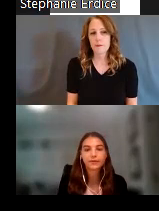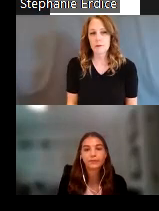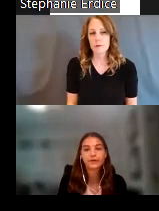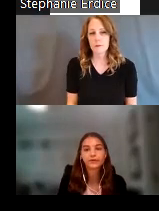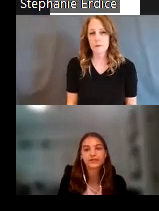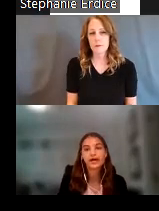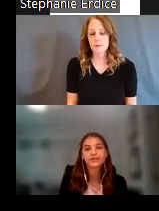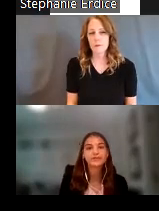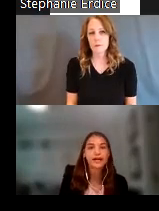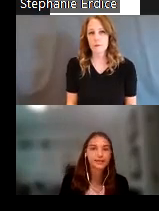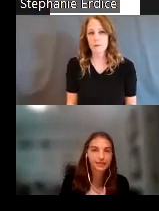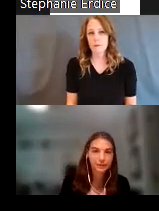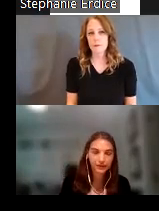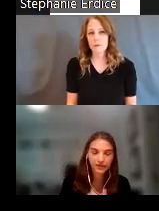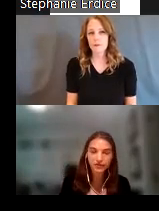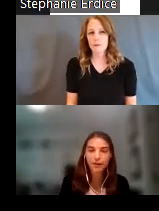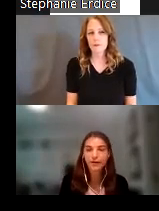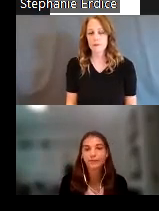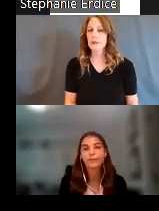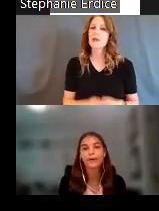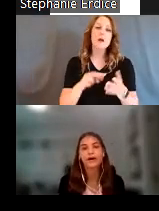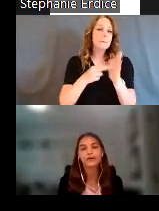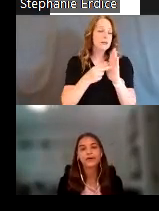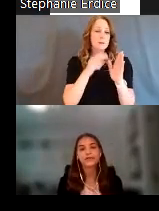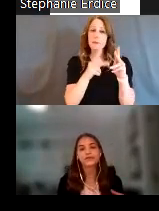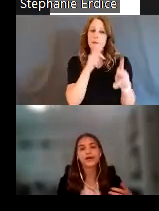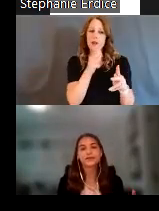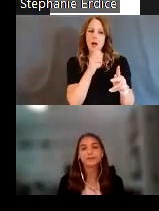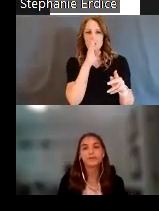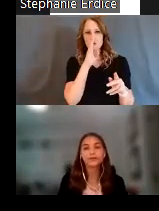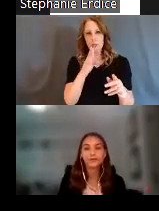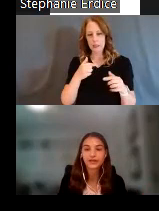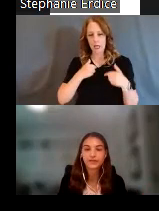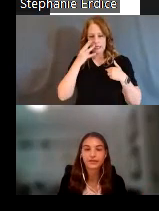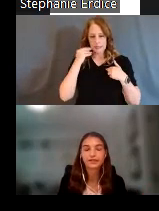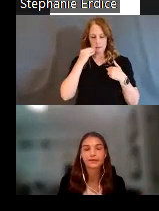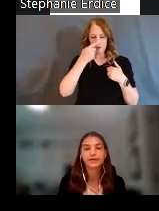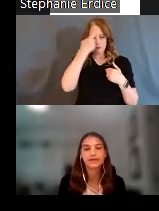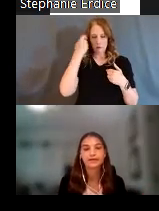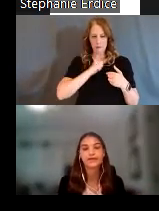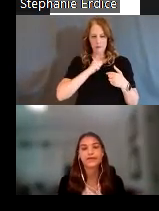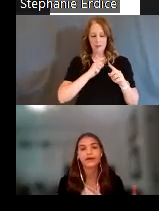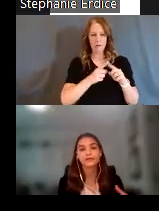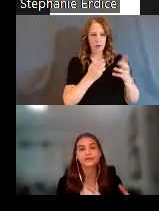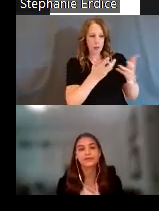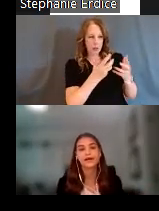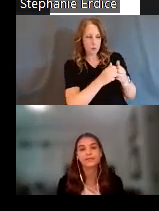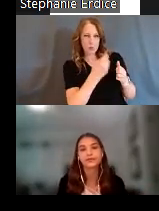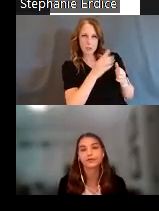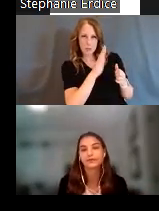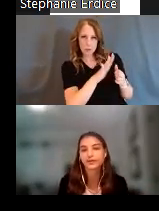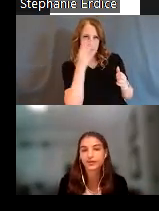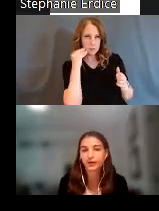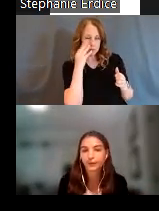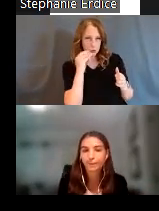And again, these are the people who did not directly experience the trauma, but through interacting with people who did directly experience it, they are experiencing